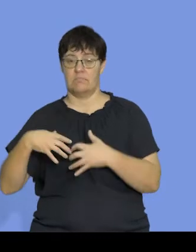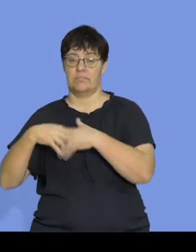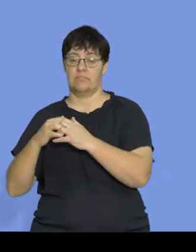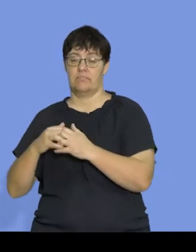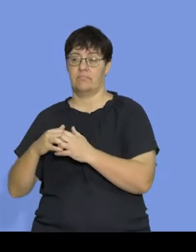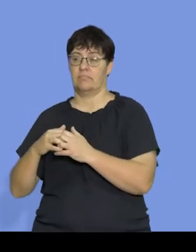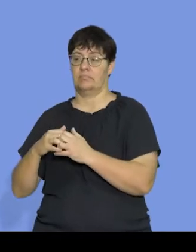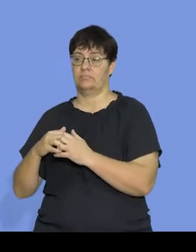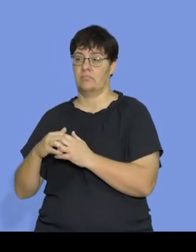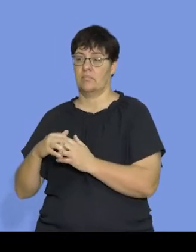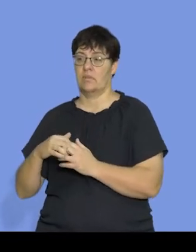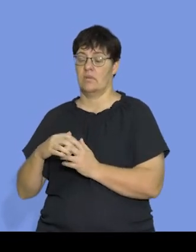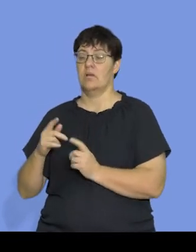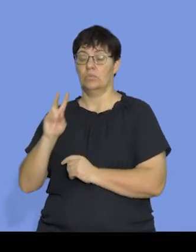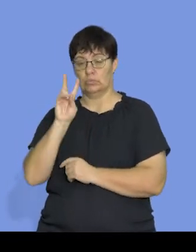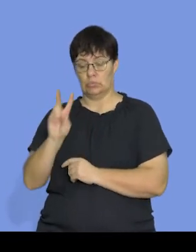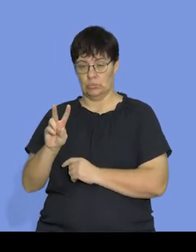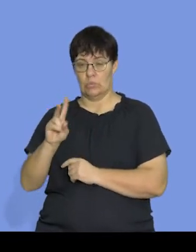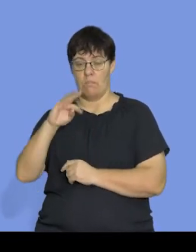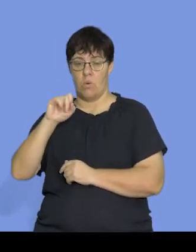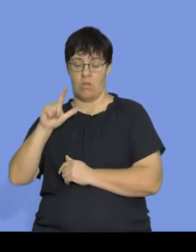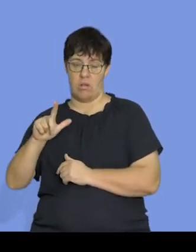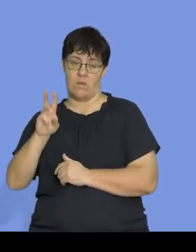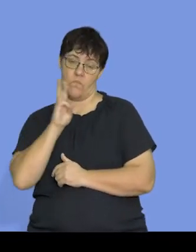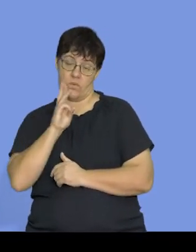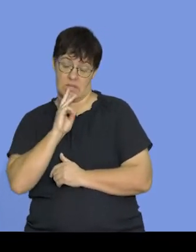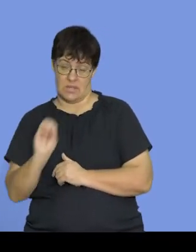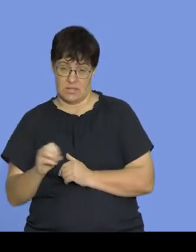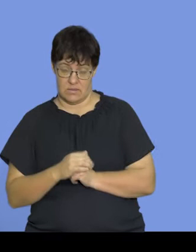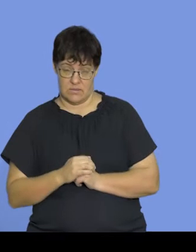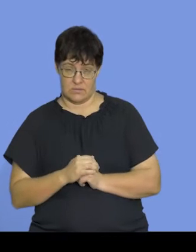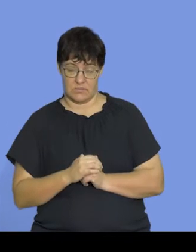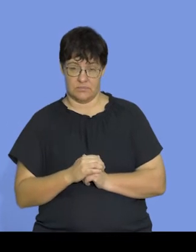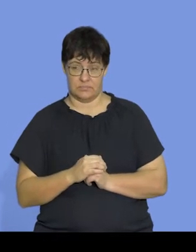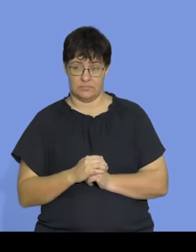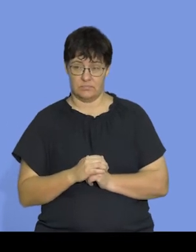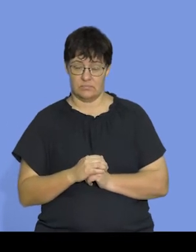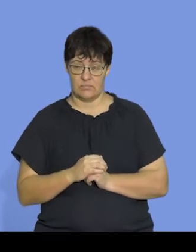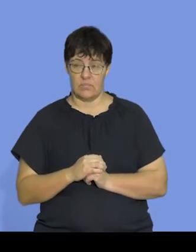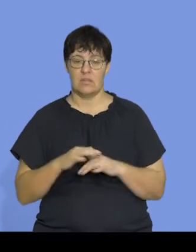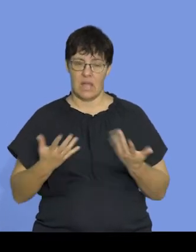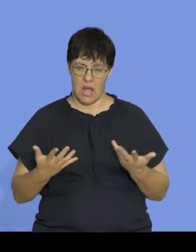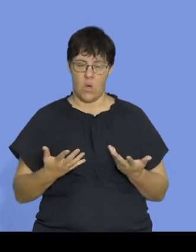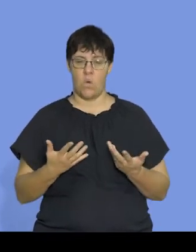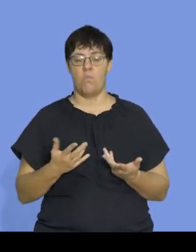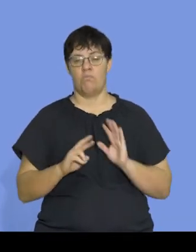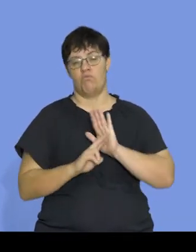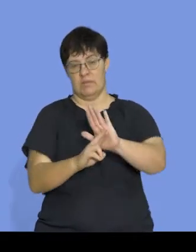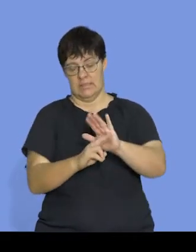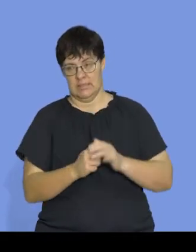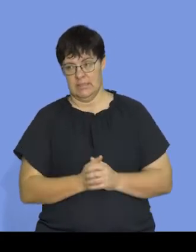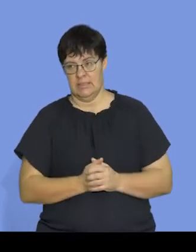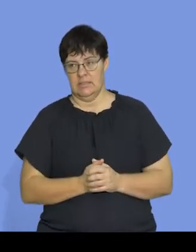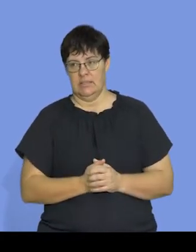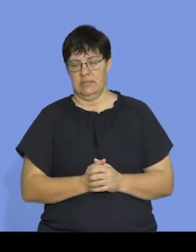Right, we have something like this, right? This is the as we would represent it, okay? So if